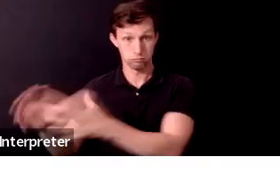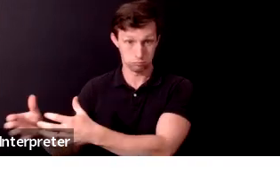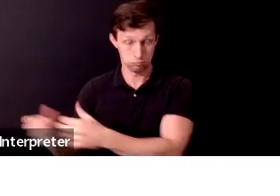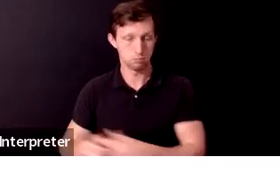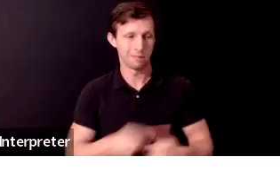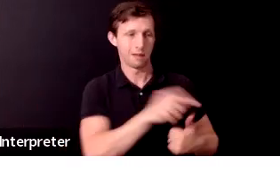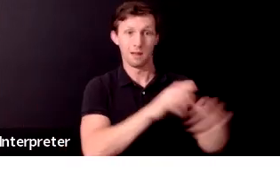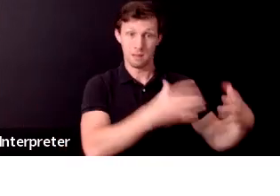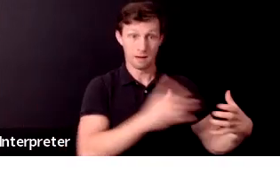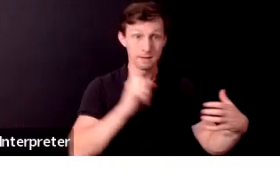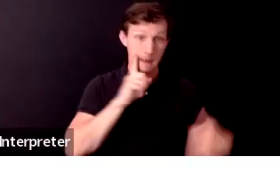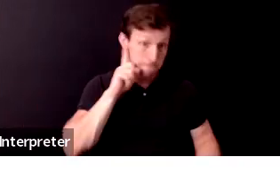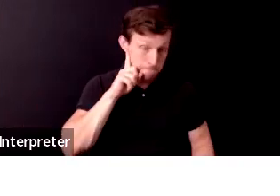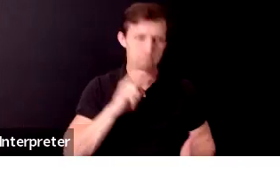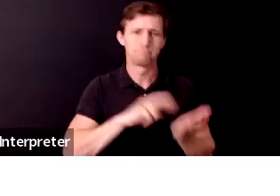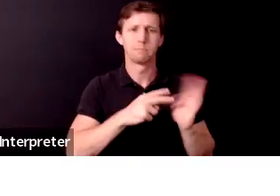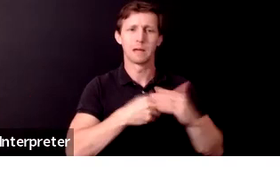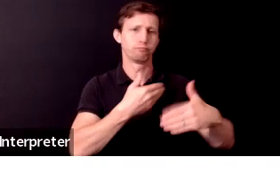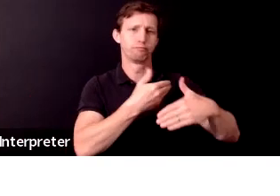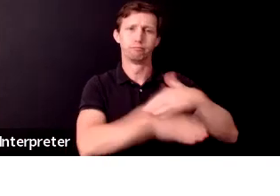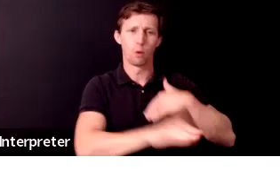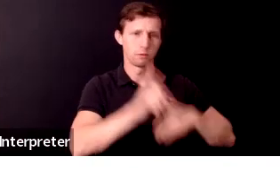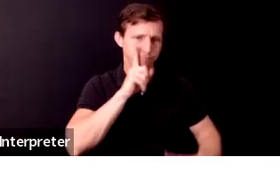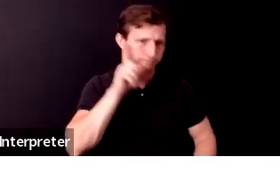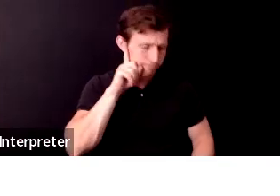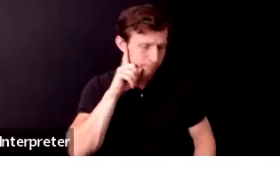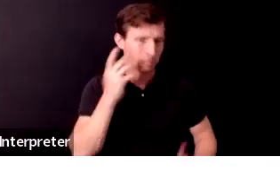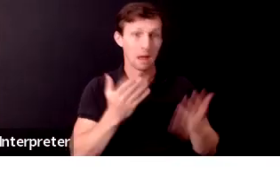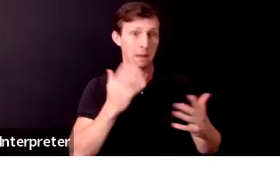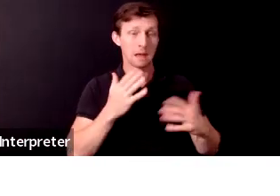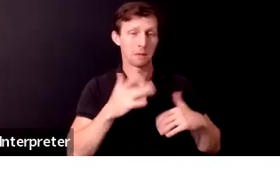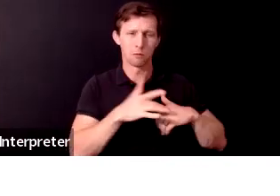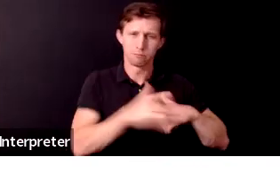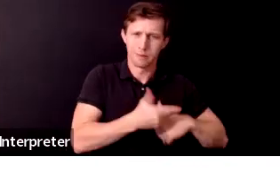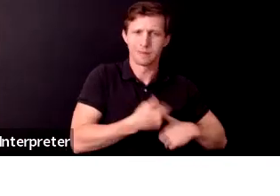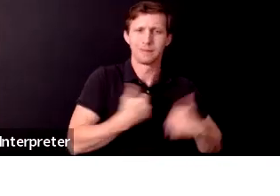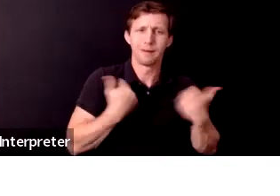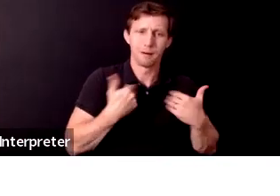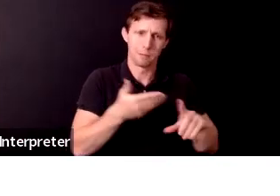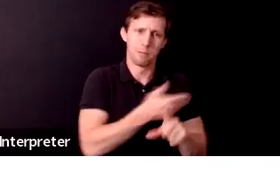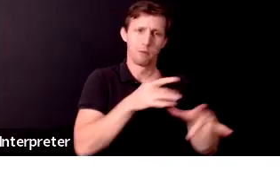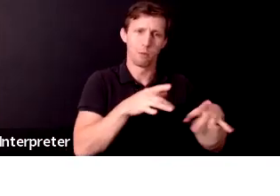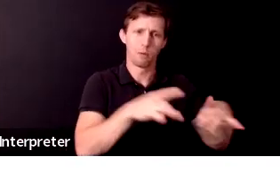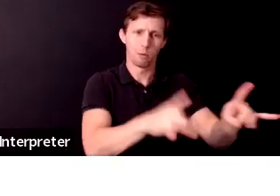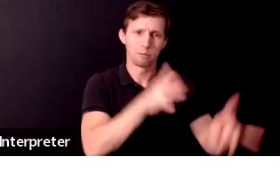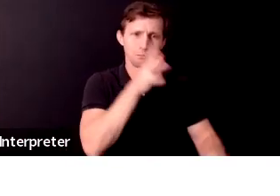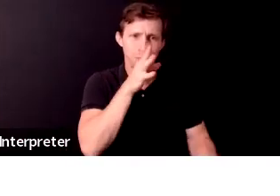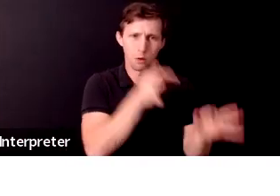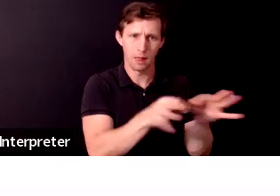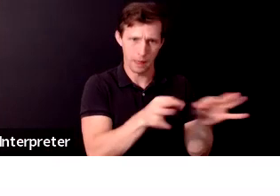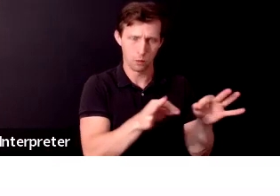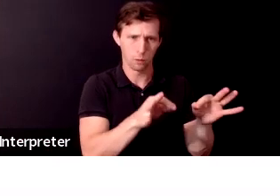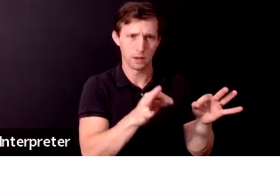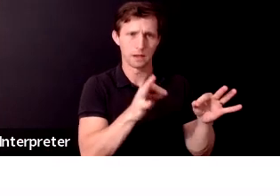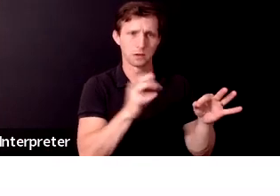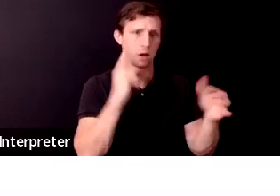spoken language development, and they primarily use ASL to communicate. Hard of hearing, for this population,